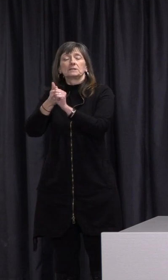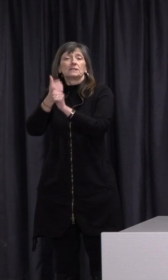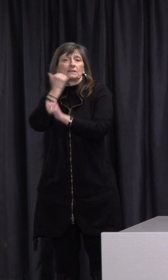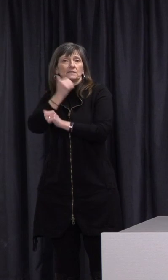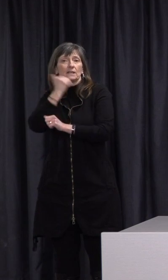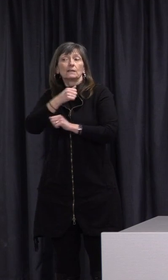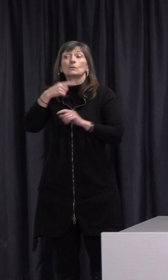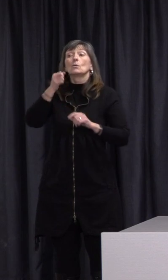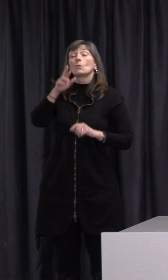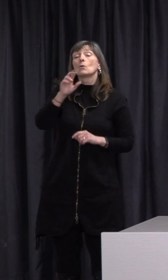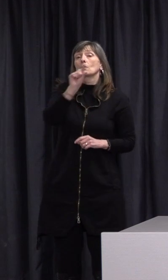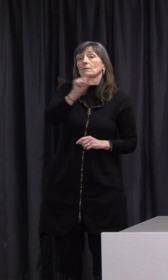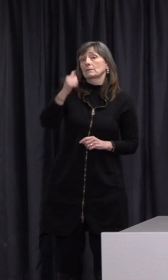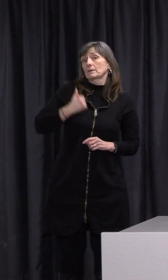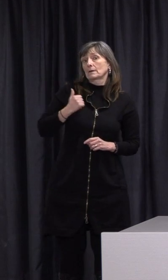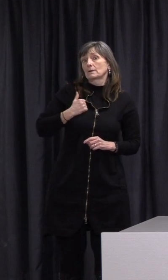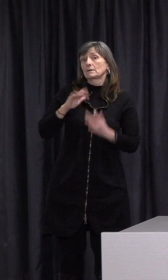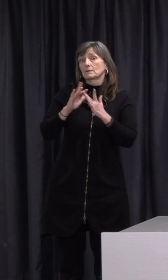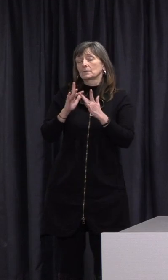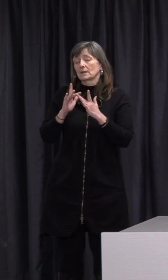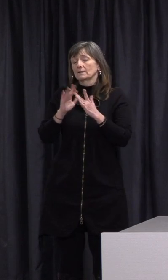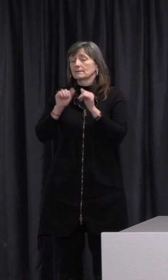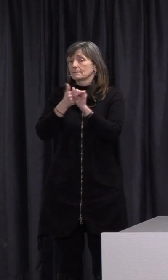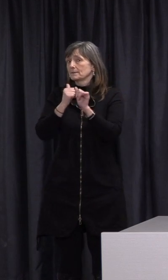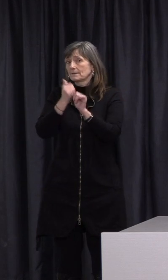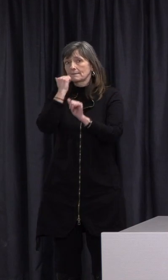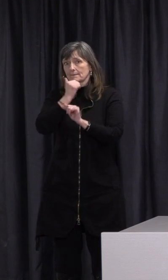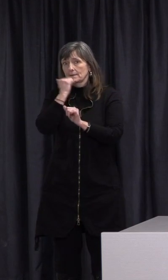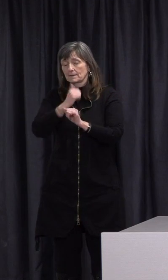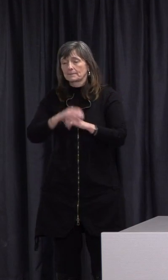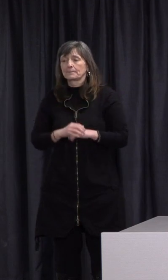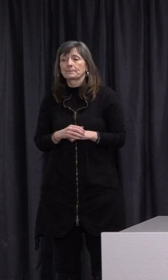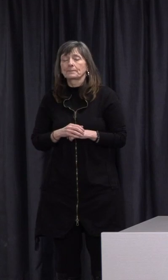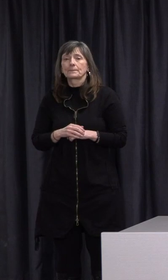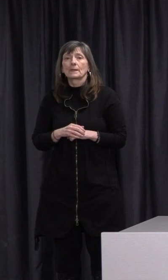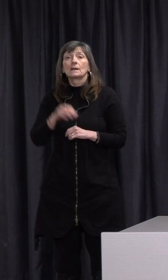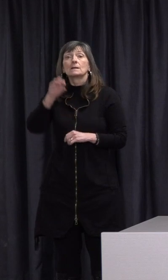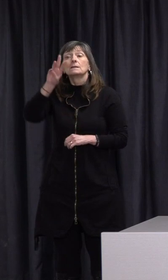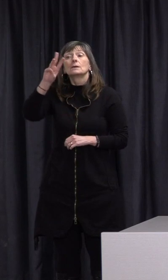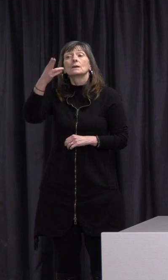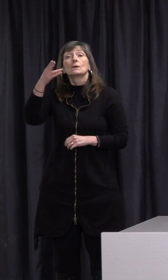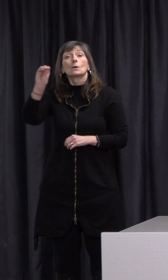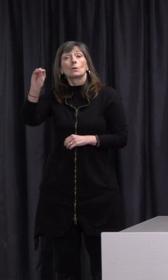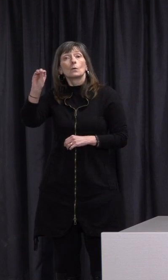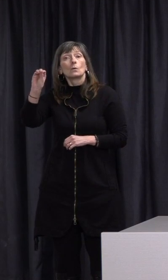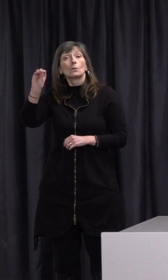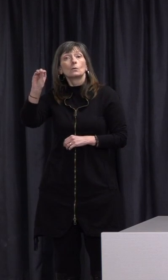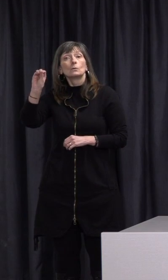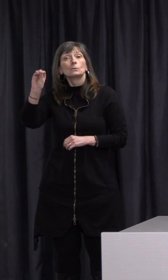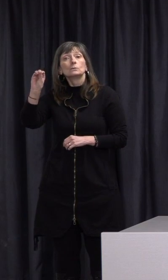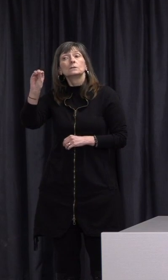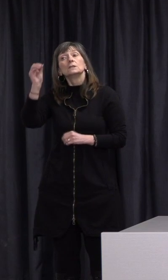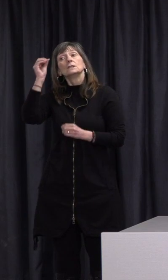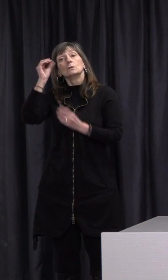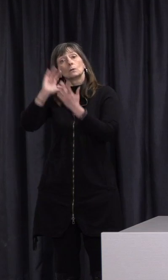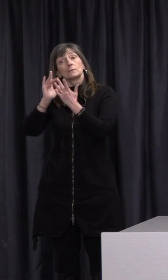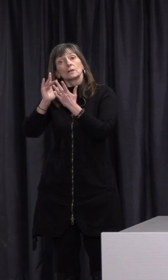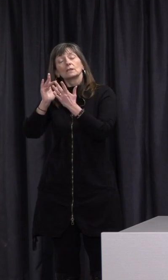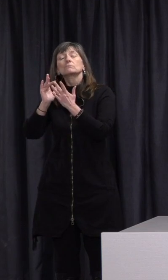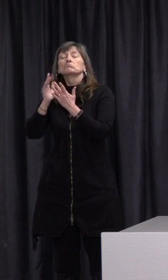website. The World Health Organization's website is also a trusted source that people can use for